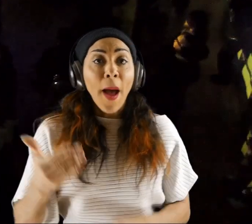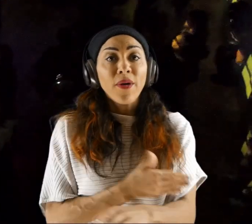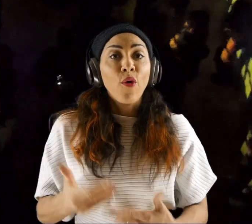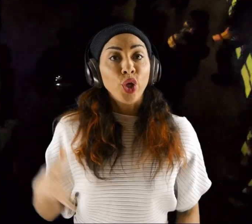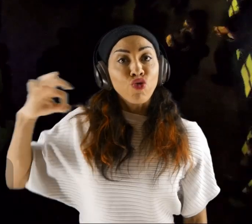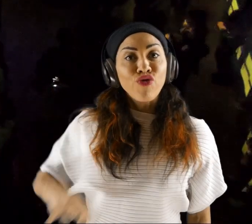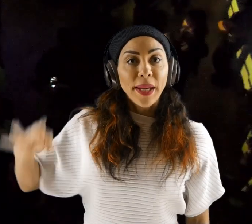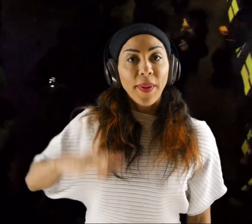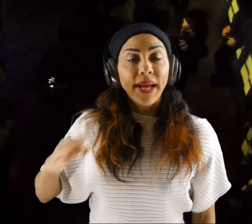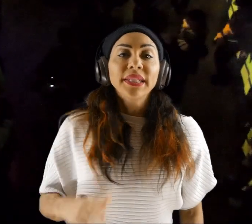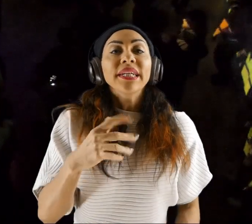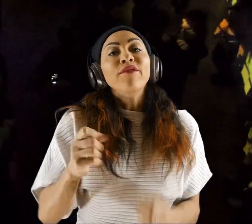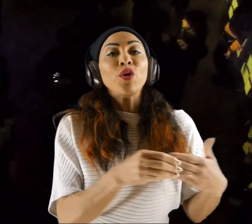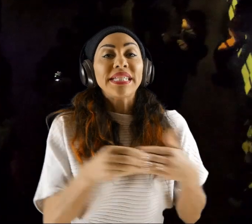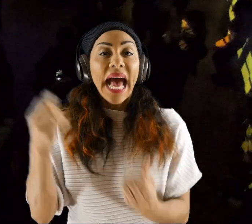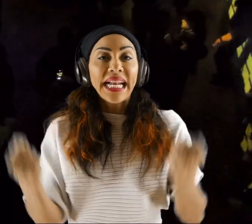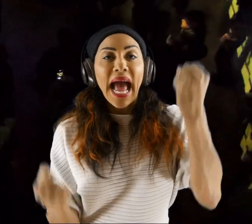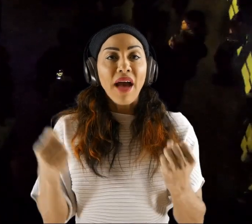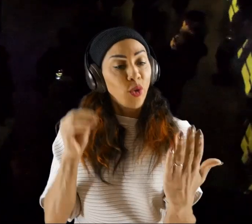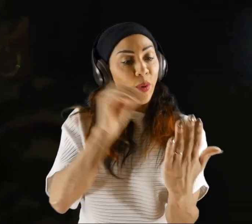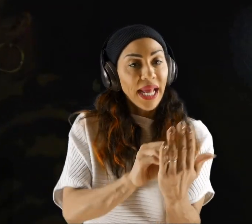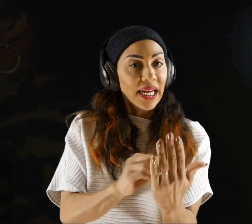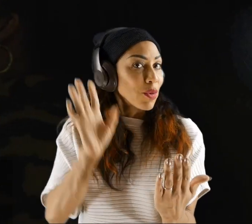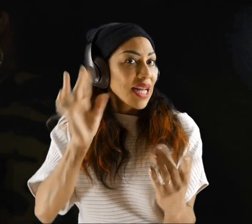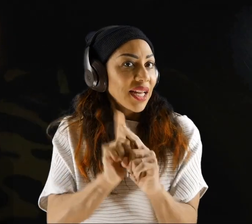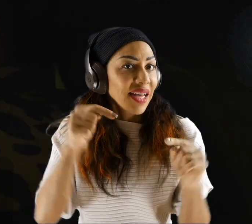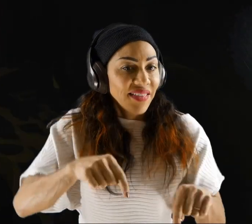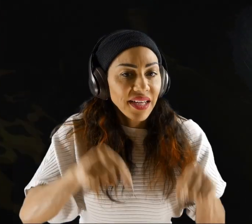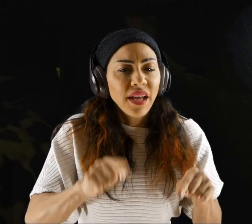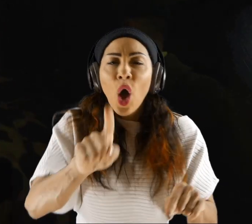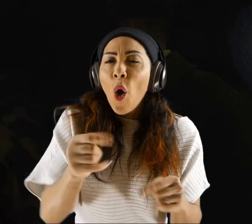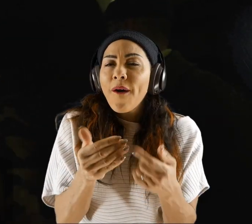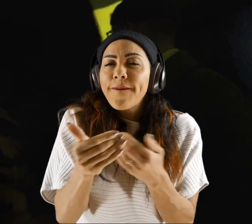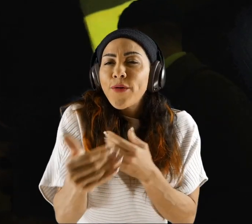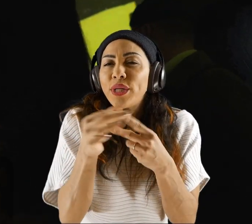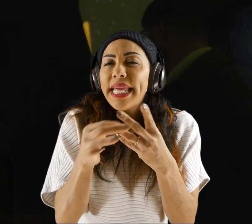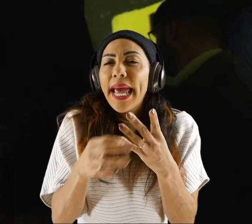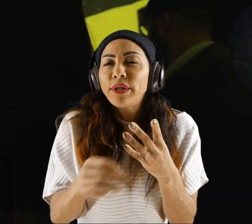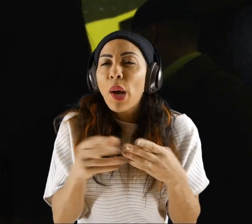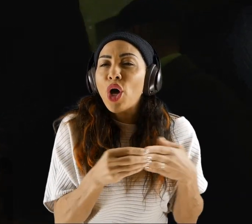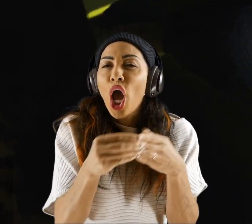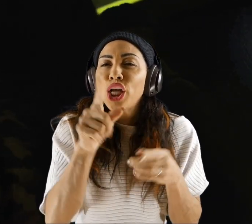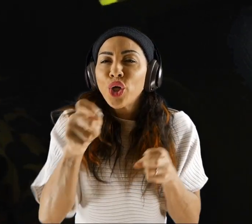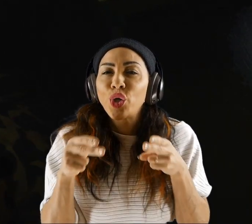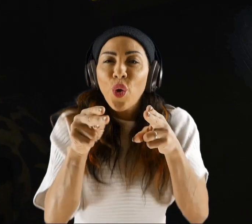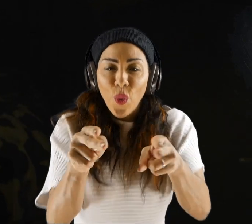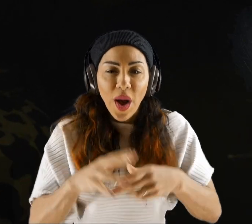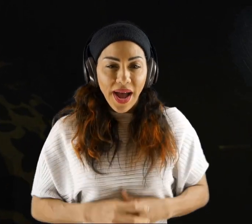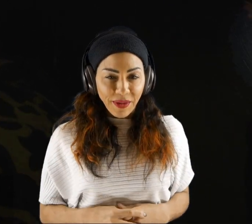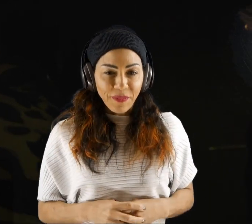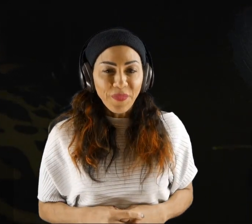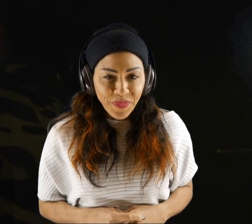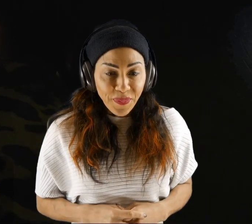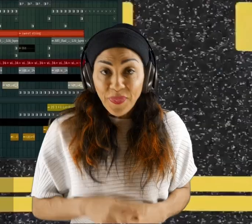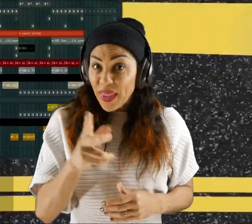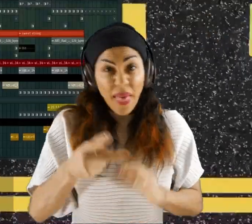it. If you search for success in the sat-nav, here's what it would sound like if you were reading it. Before we leave out, I've got a few tips that might guide you in your way. I can help you map